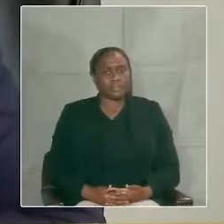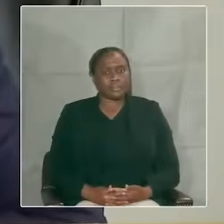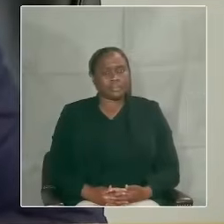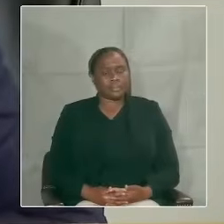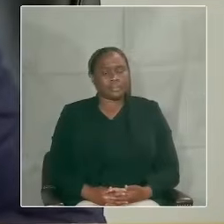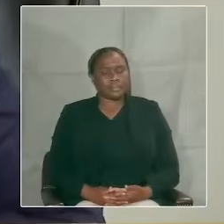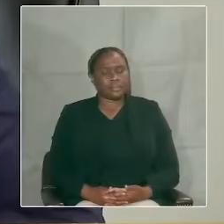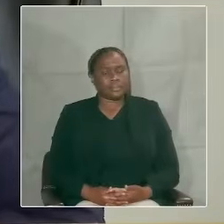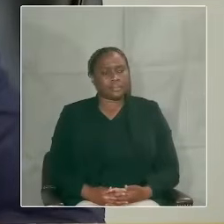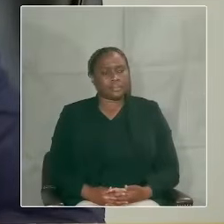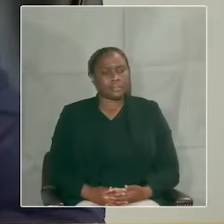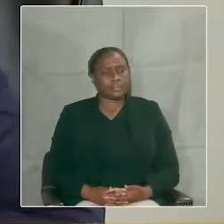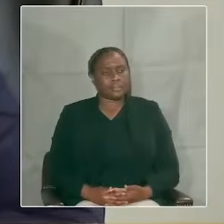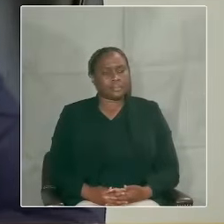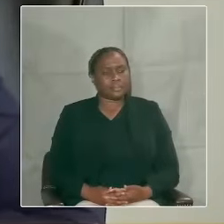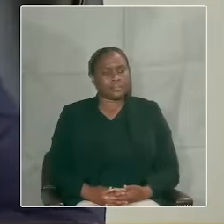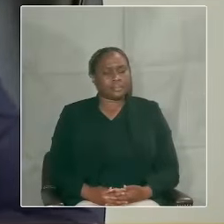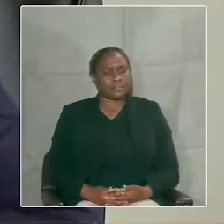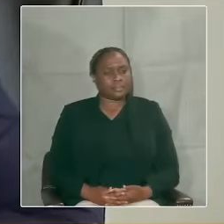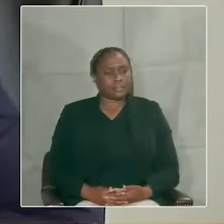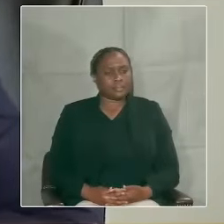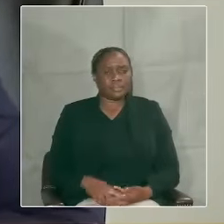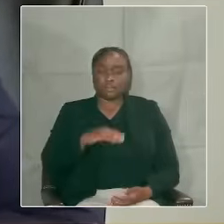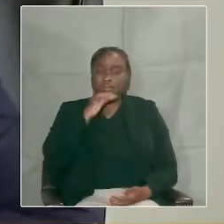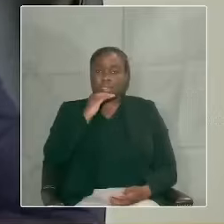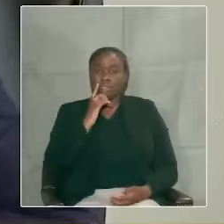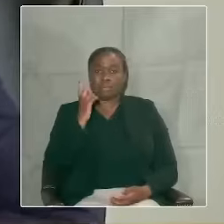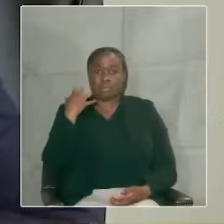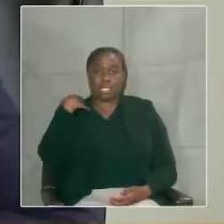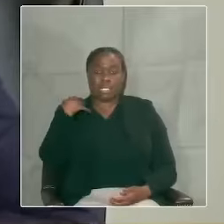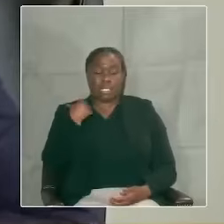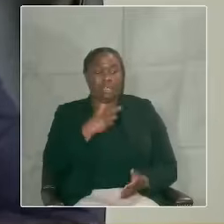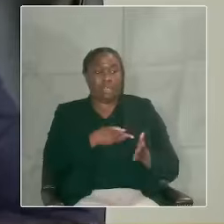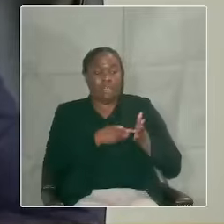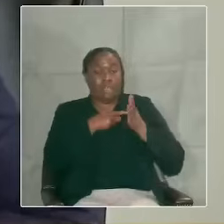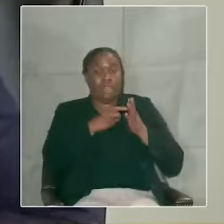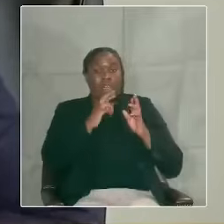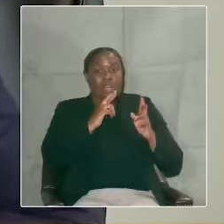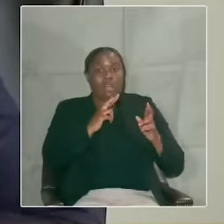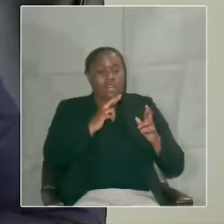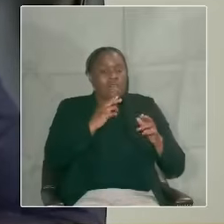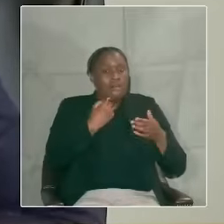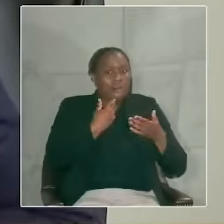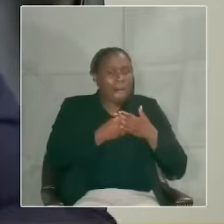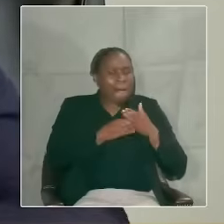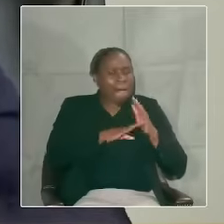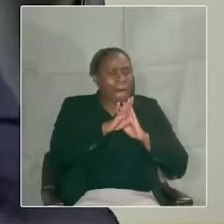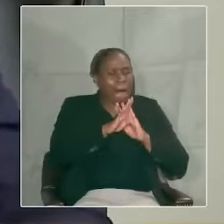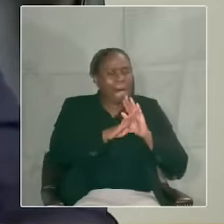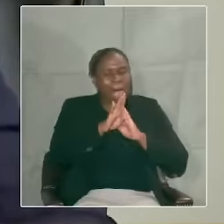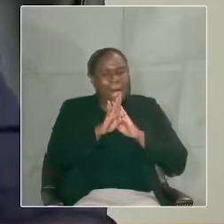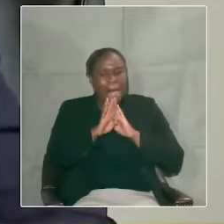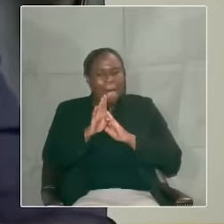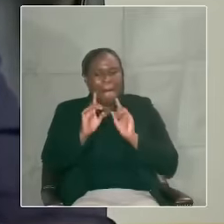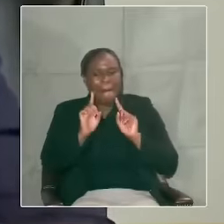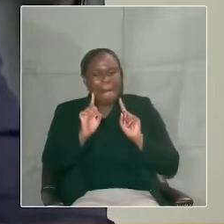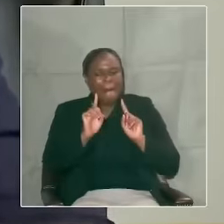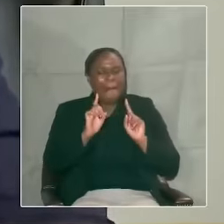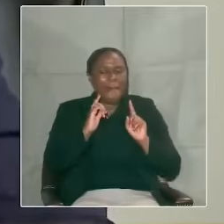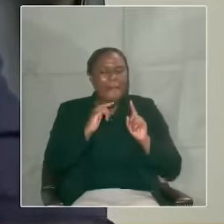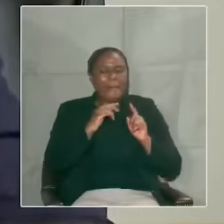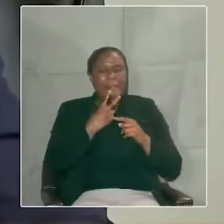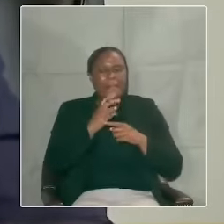I'm meaning that, well, he want a progress report by 20th of January, but he